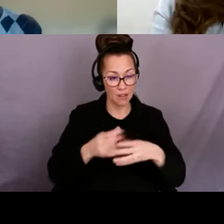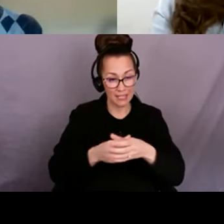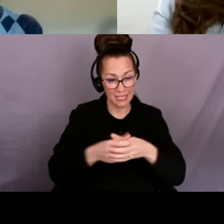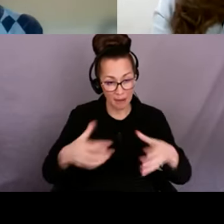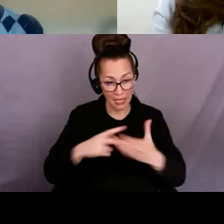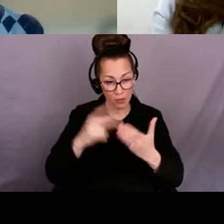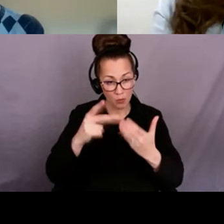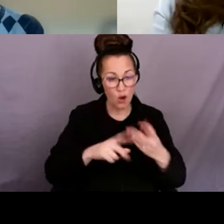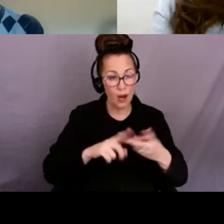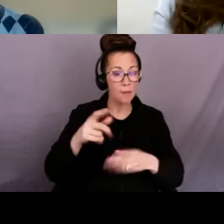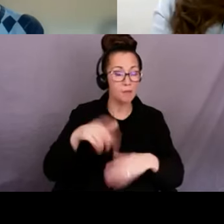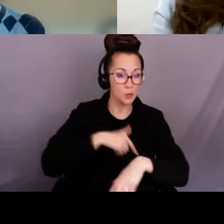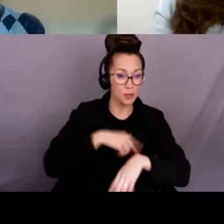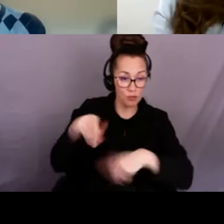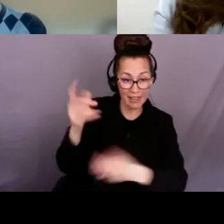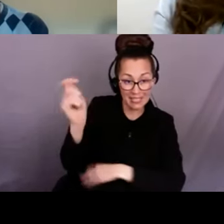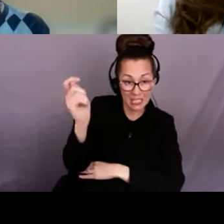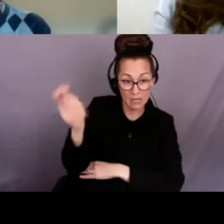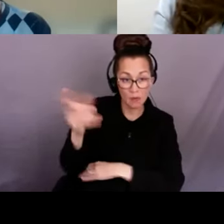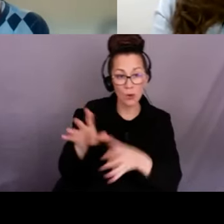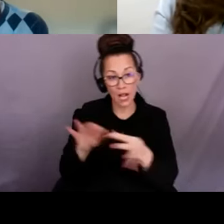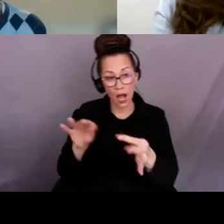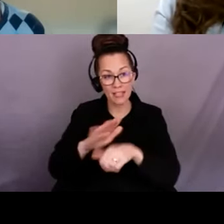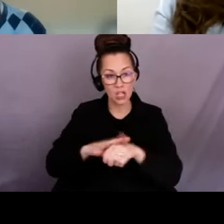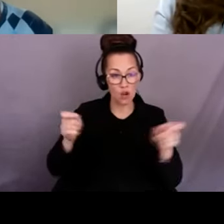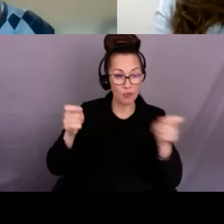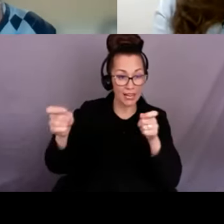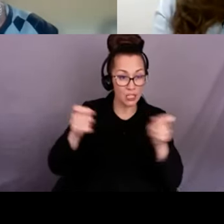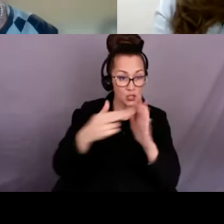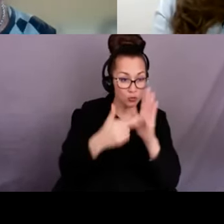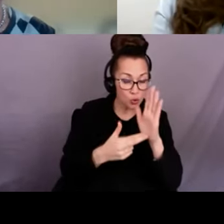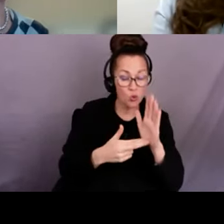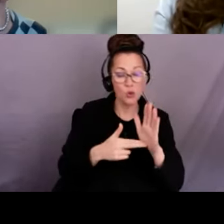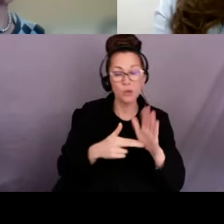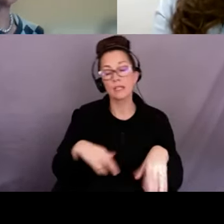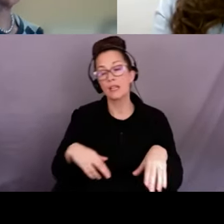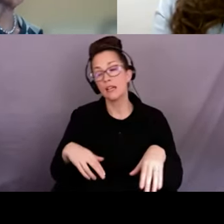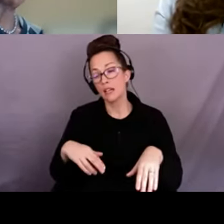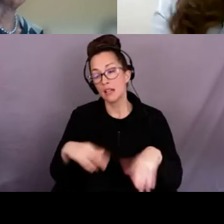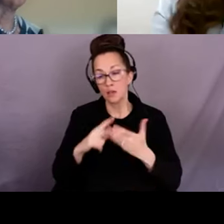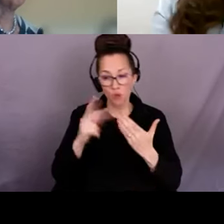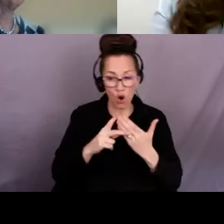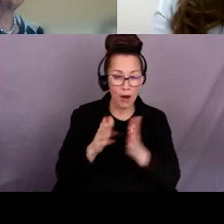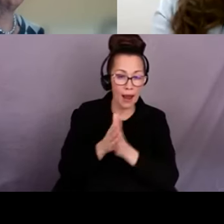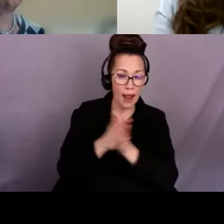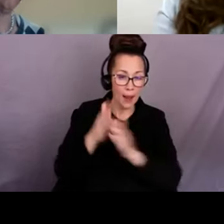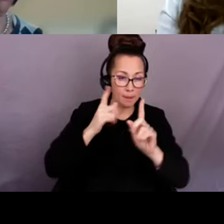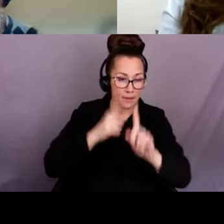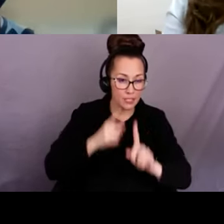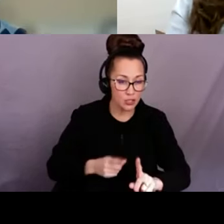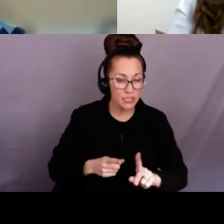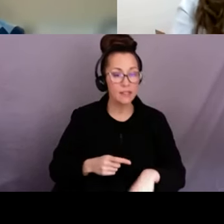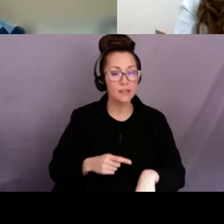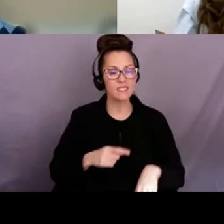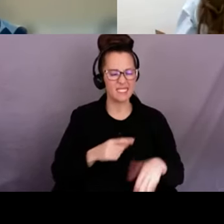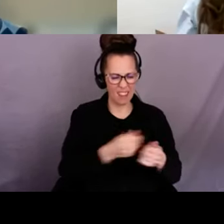testimony and comments on regulatory initiatives, legislative enactments, programmatic initiatives that New York